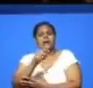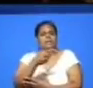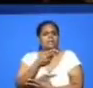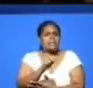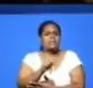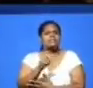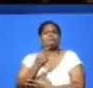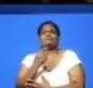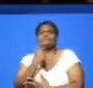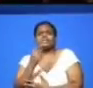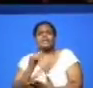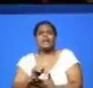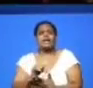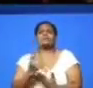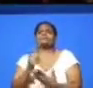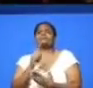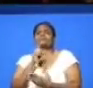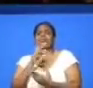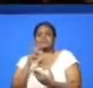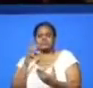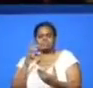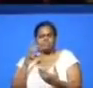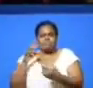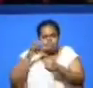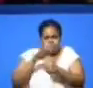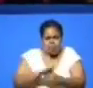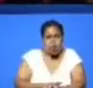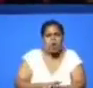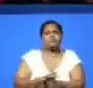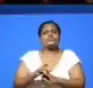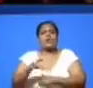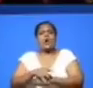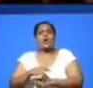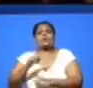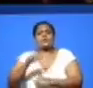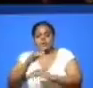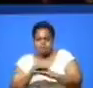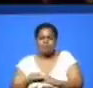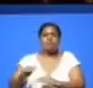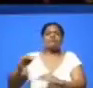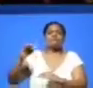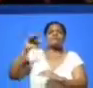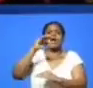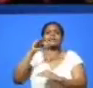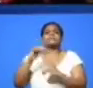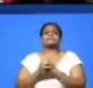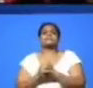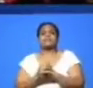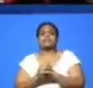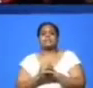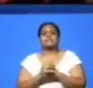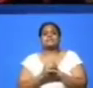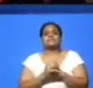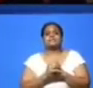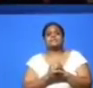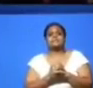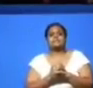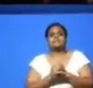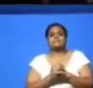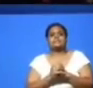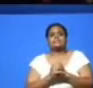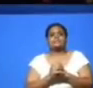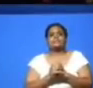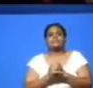earth will rise again. I know I've told you a lot, but let me say it this way. The text